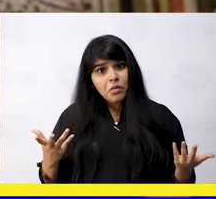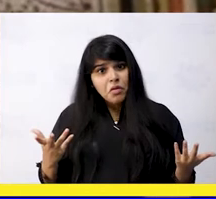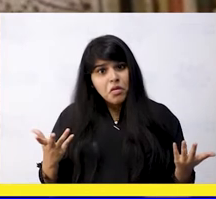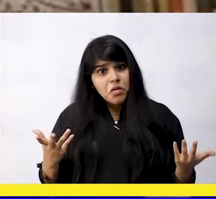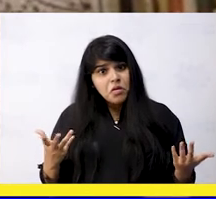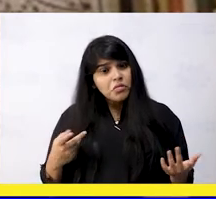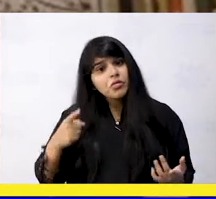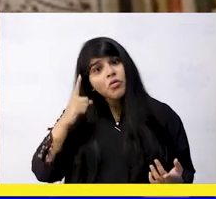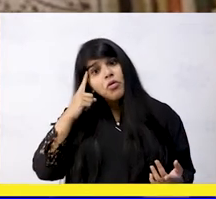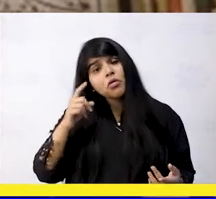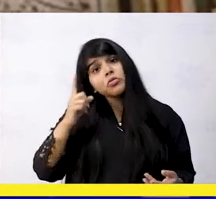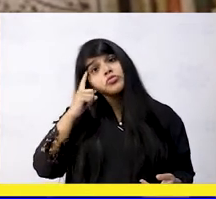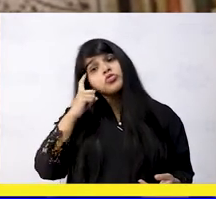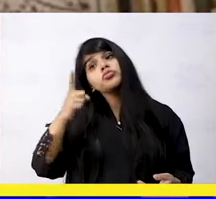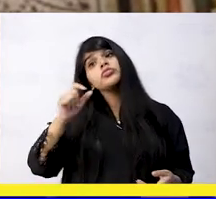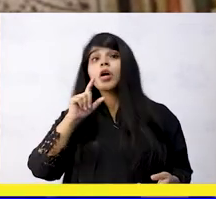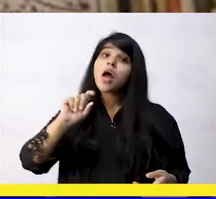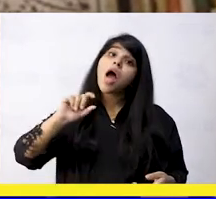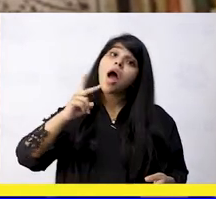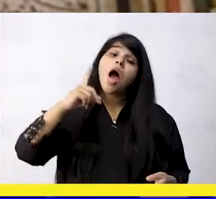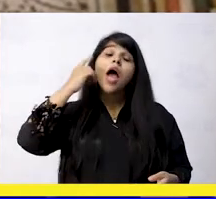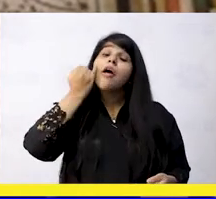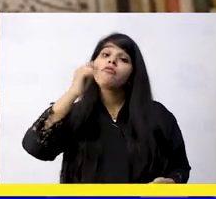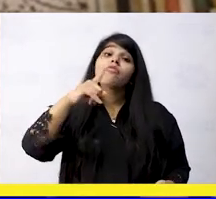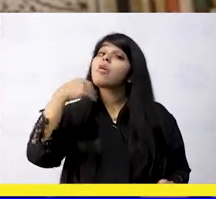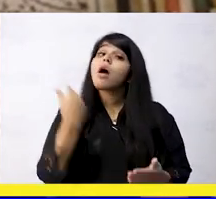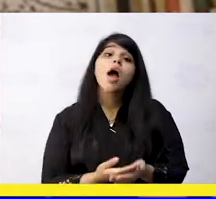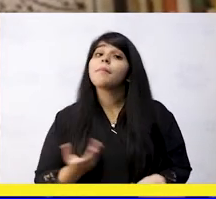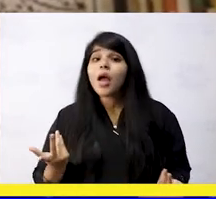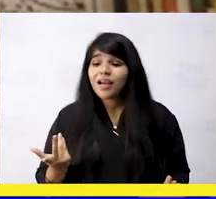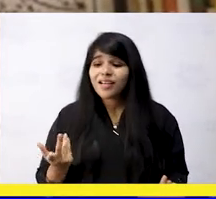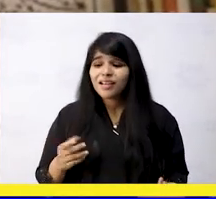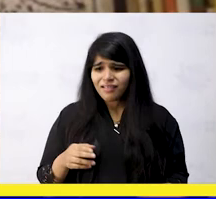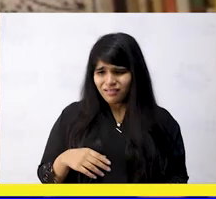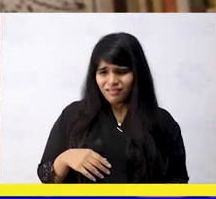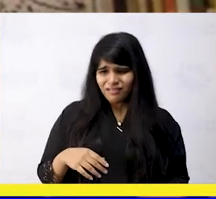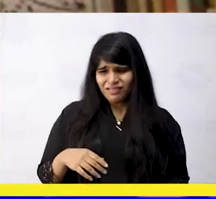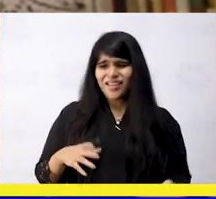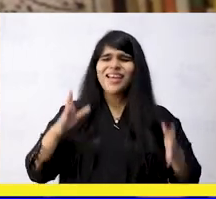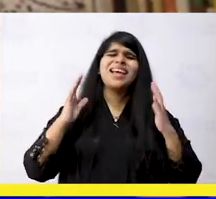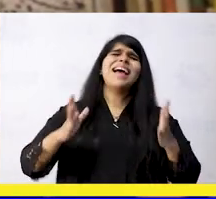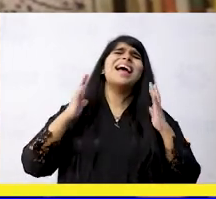"Well, what makes you so sure you will lose?" said the tortoise.